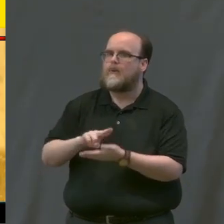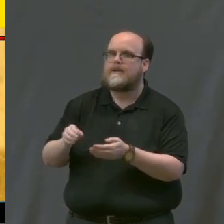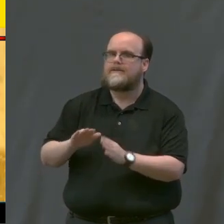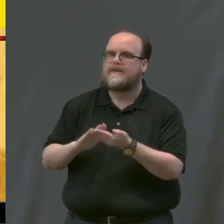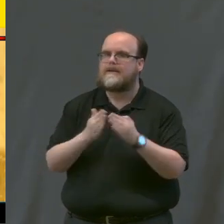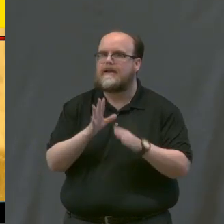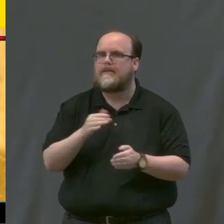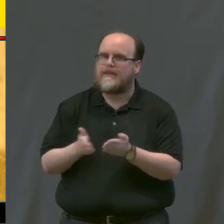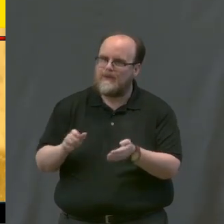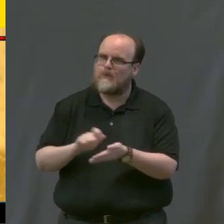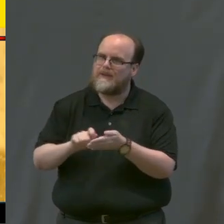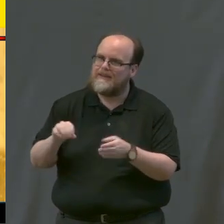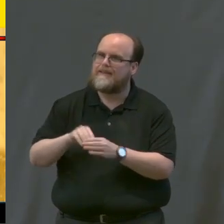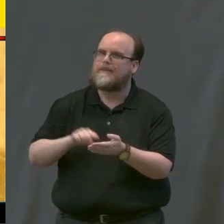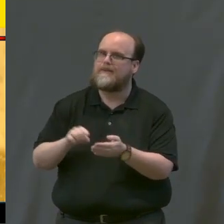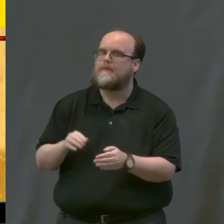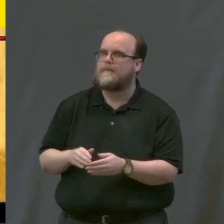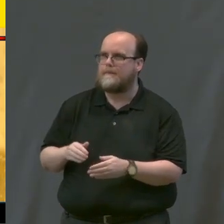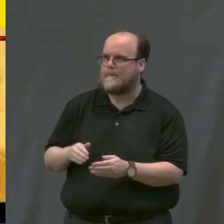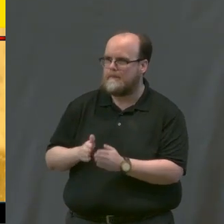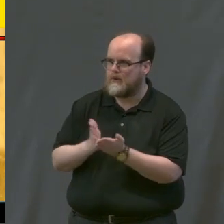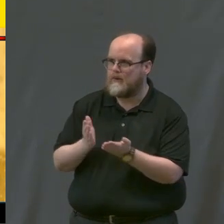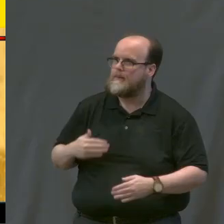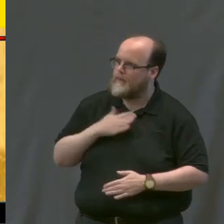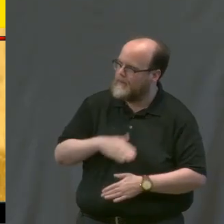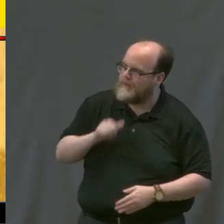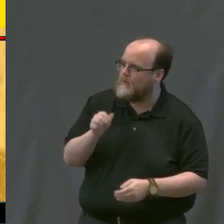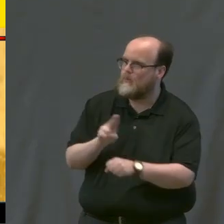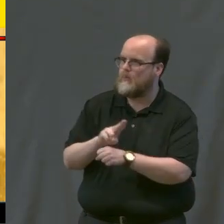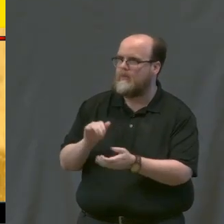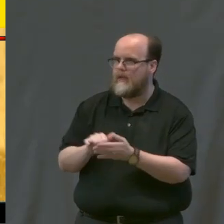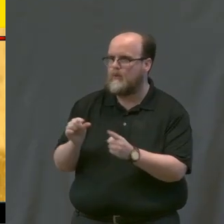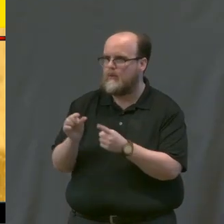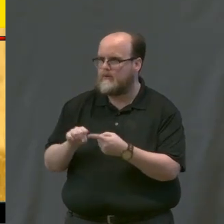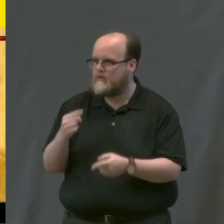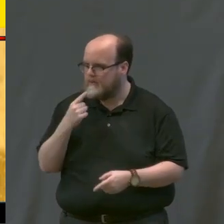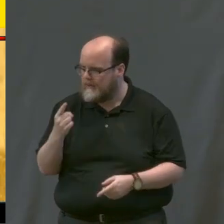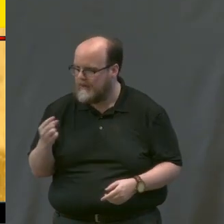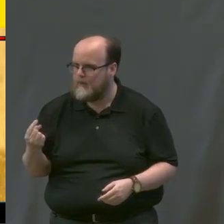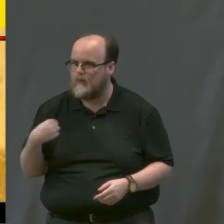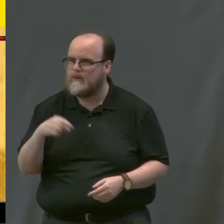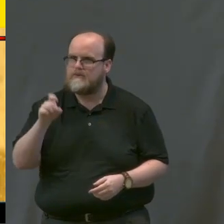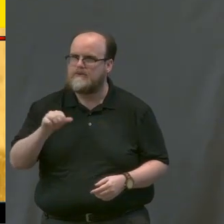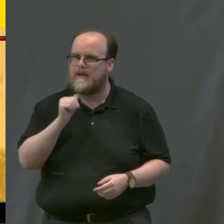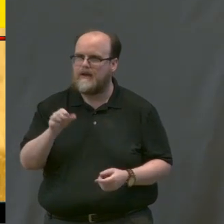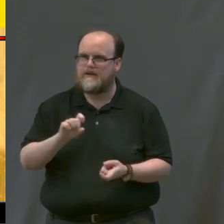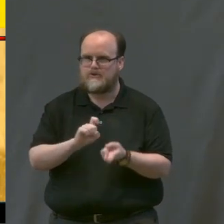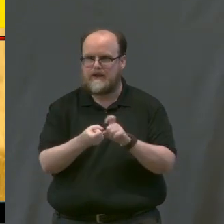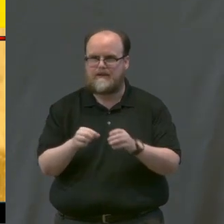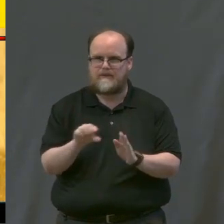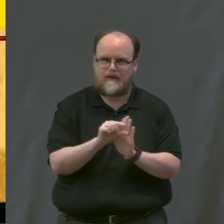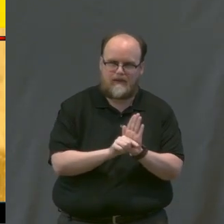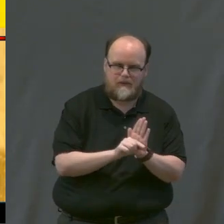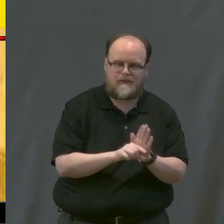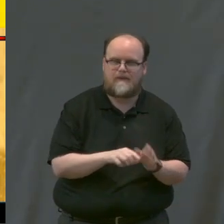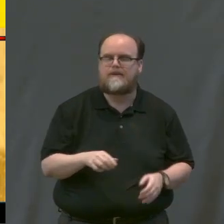Please, please, please do not use this verse to say that we should not change the gospel, that we